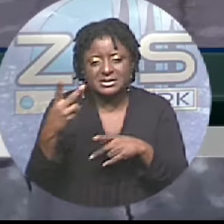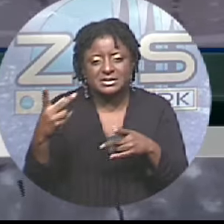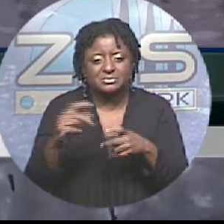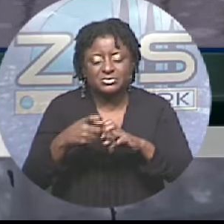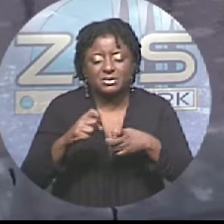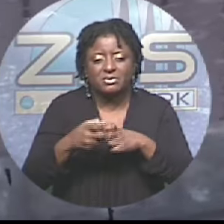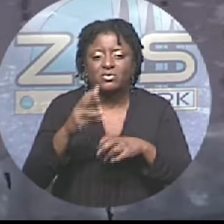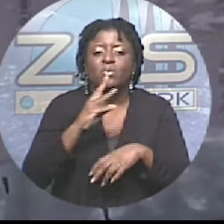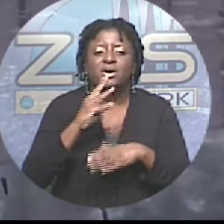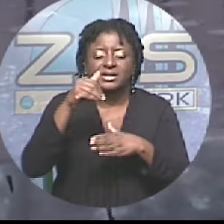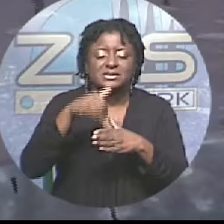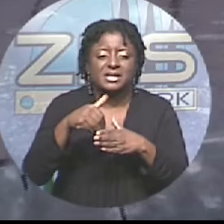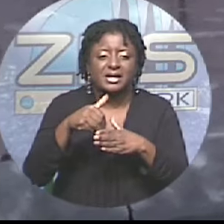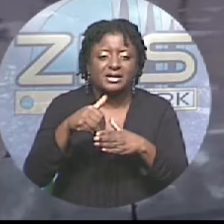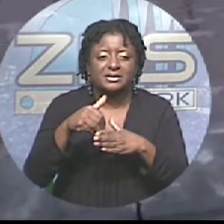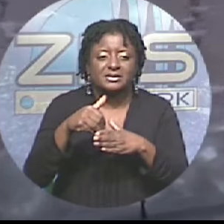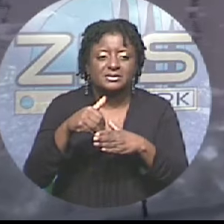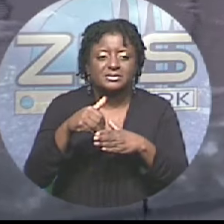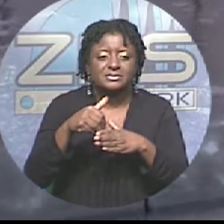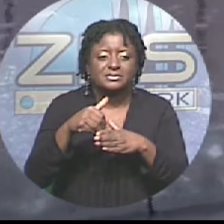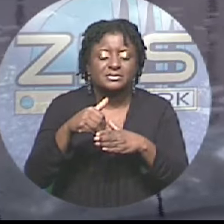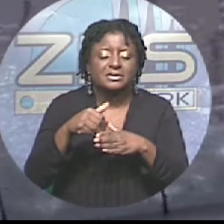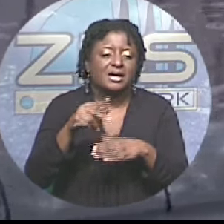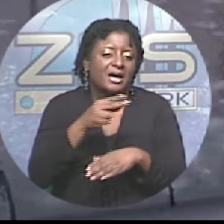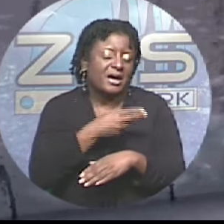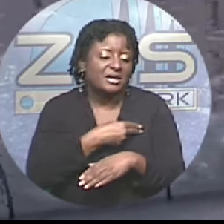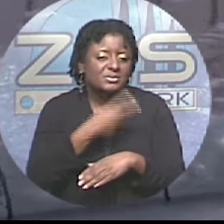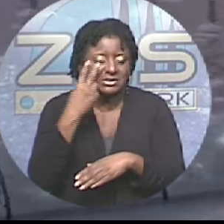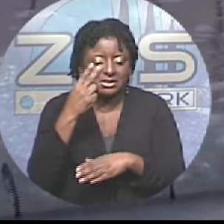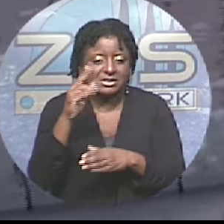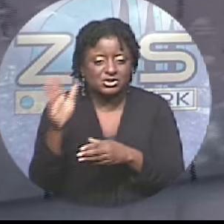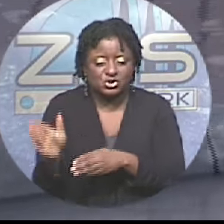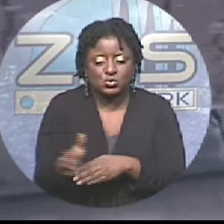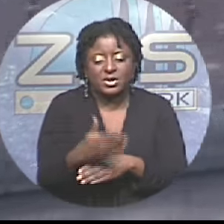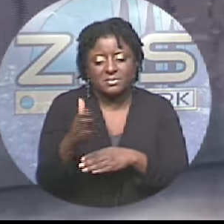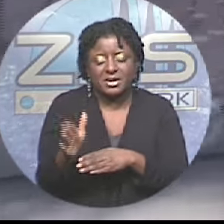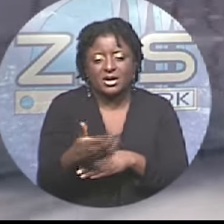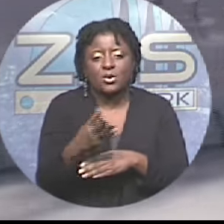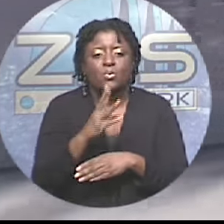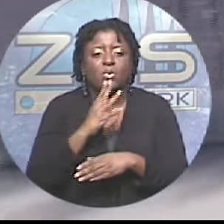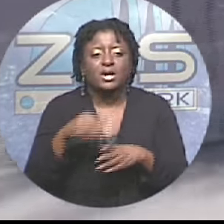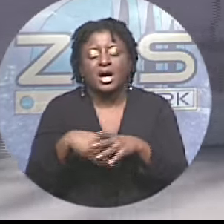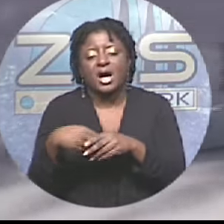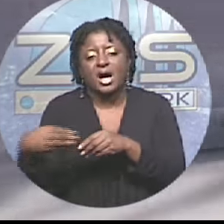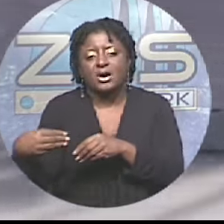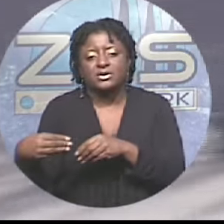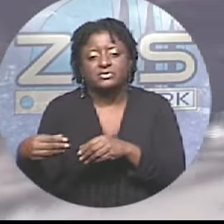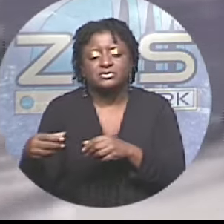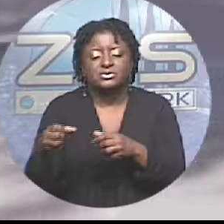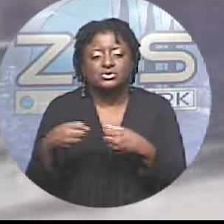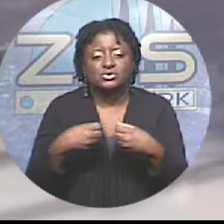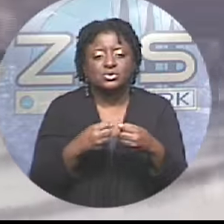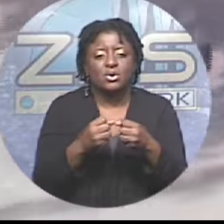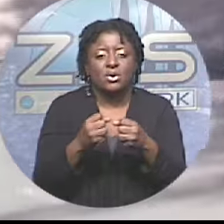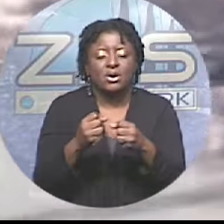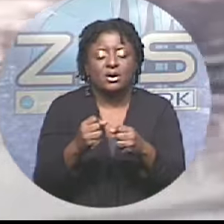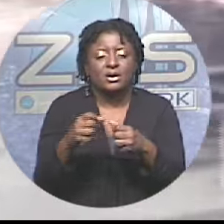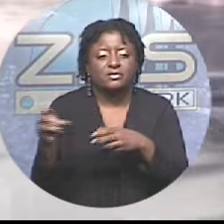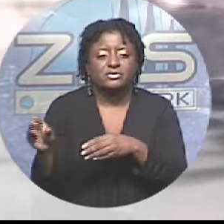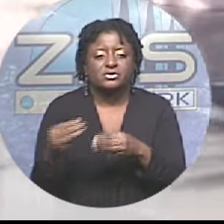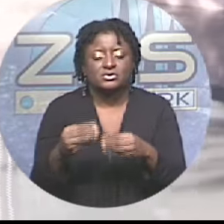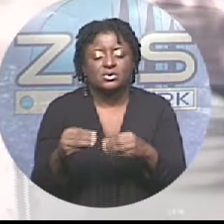With her shoes covered in plastic bags, Heiler could be seen sweeping water out of the store. Her business, which is just across the street from where the